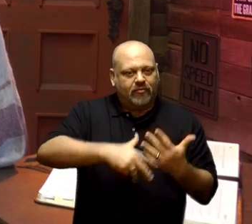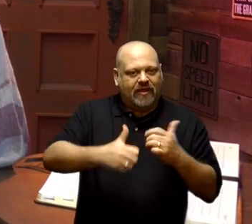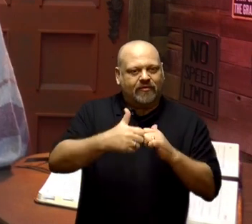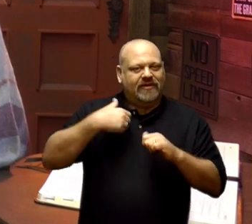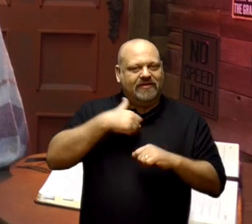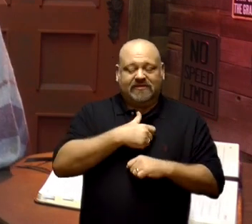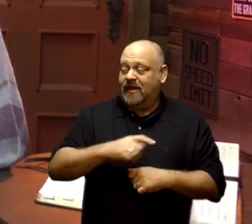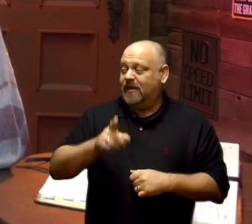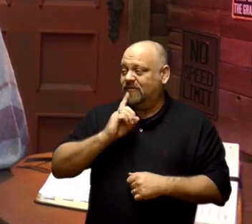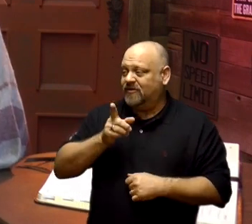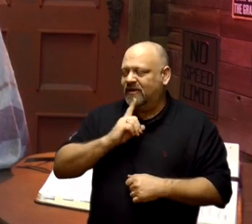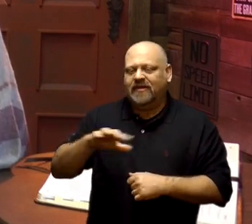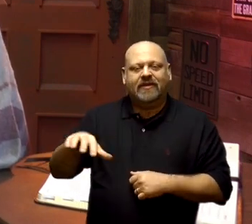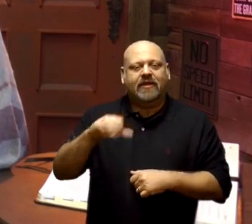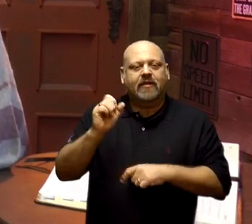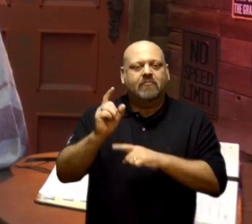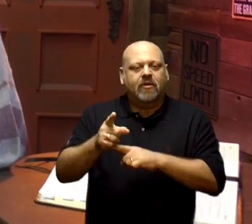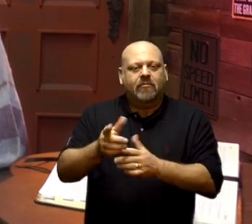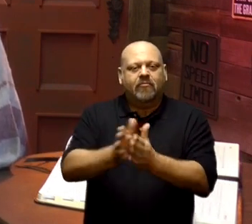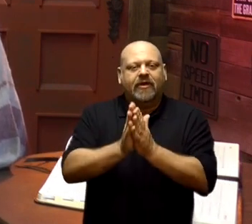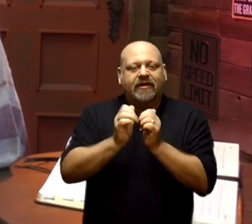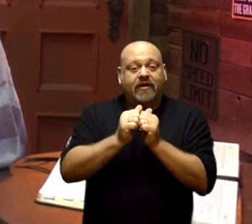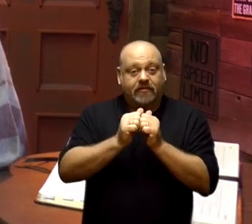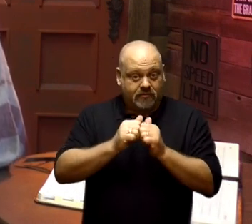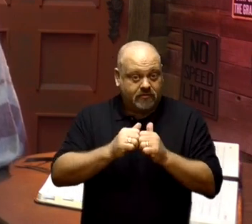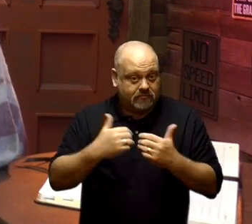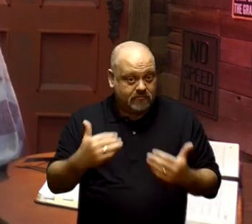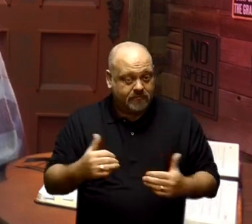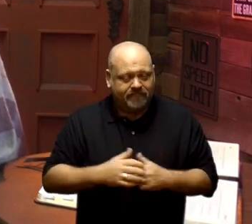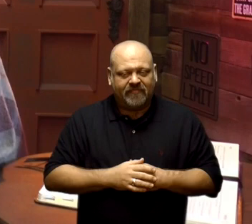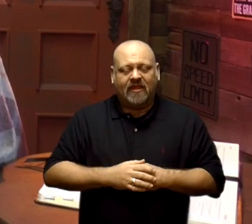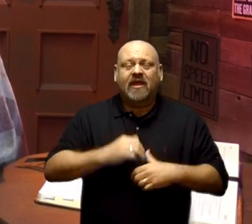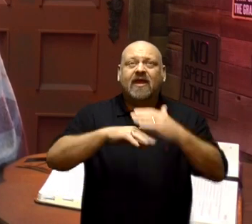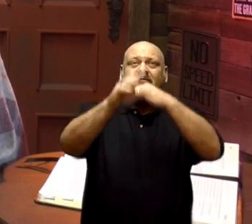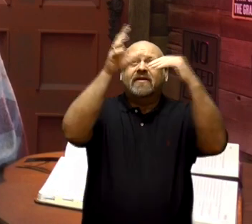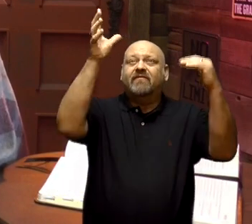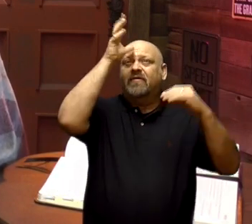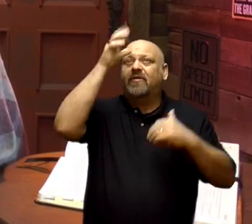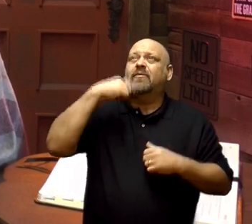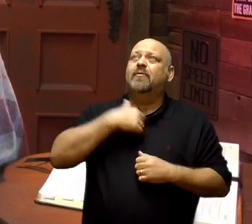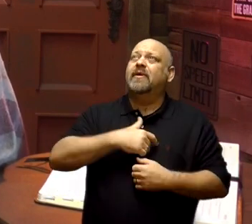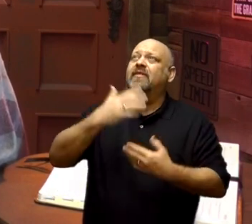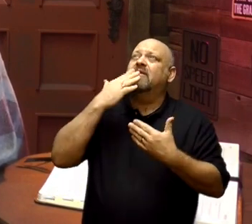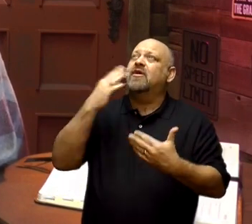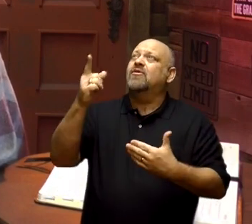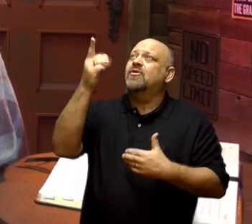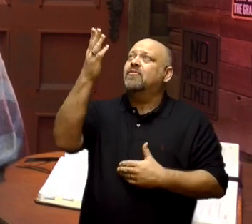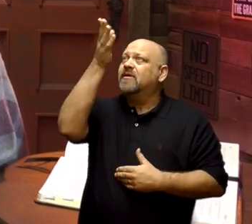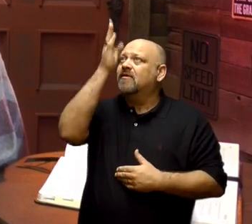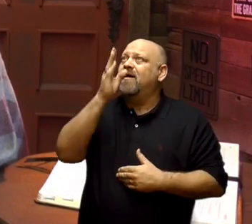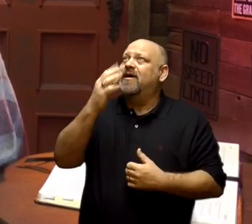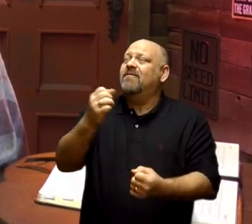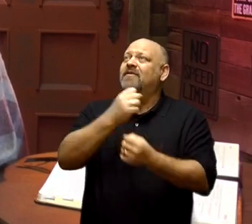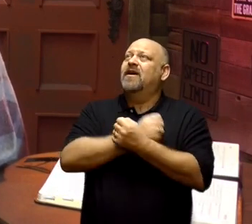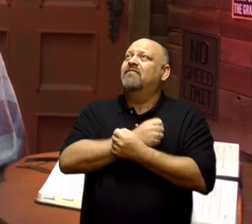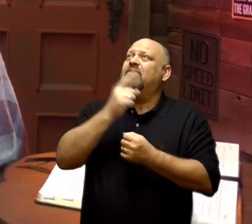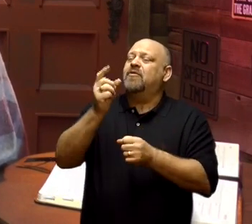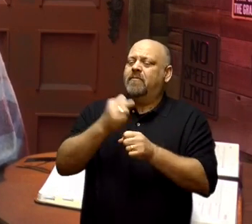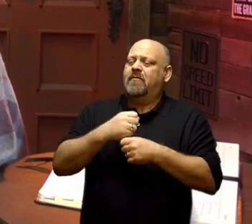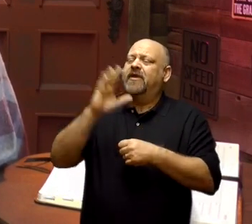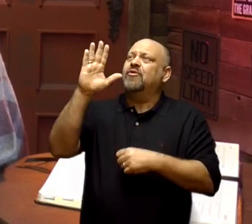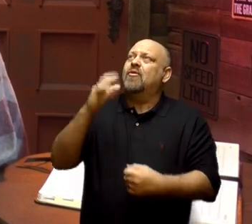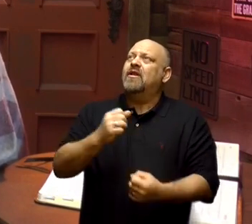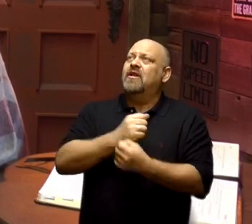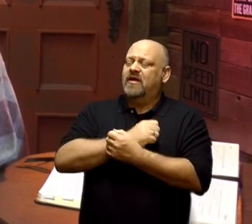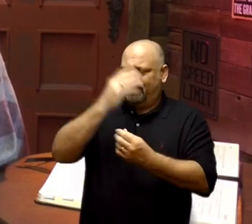around us. Absolutely. Let's take a moment and pray together, shall we? Heavenly Father, we thank you that you are the God of love and you